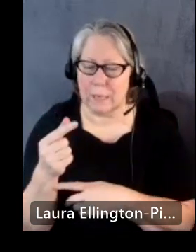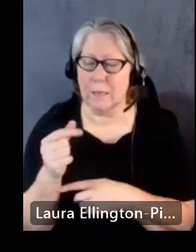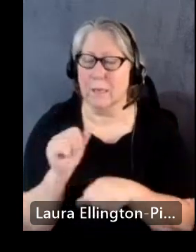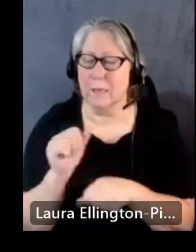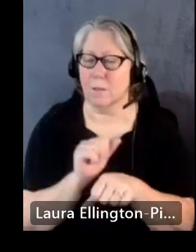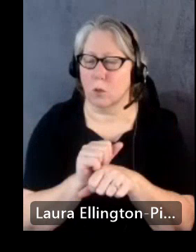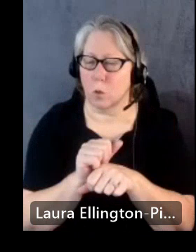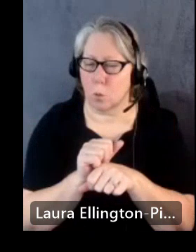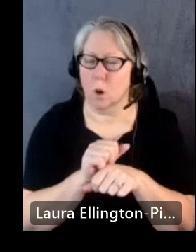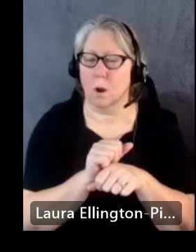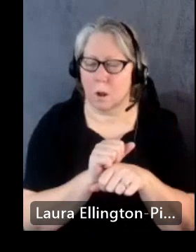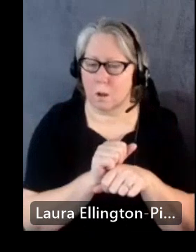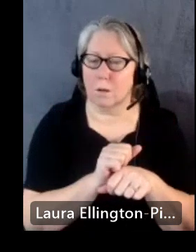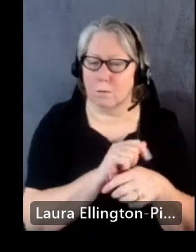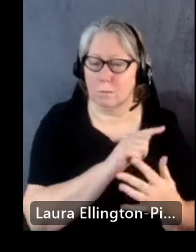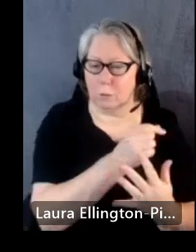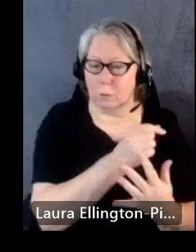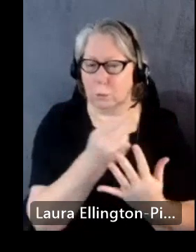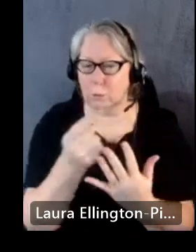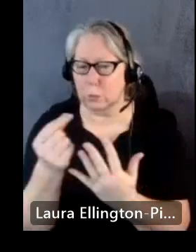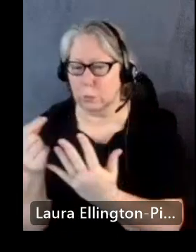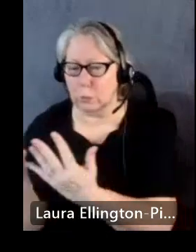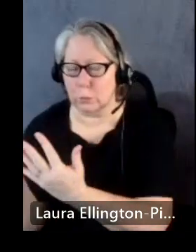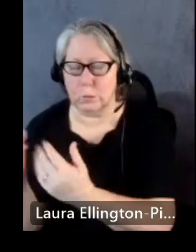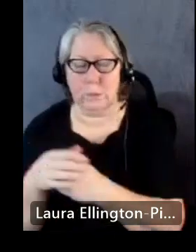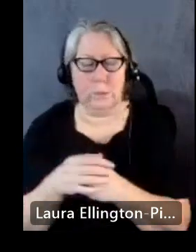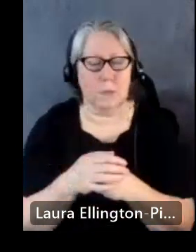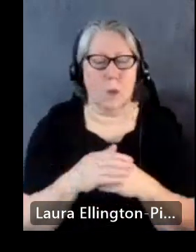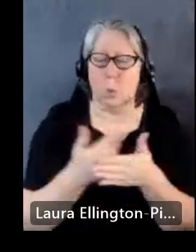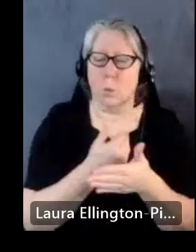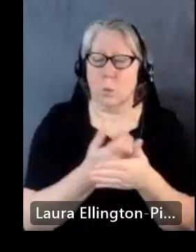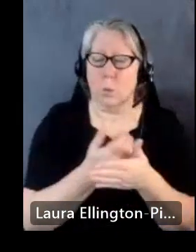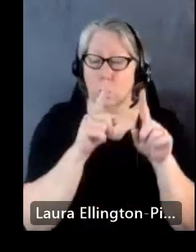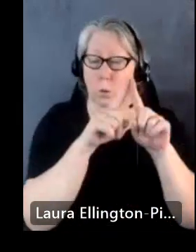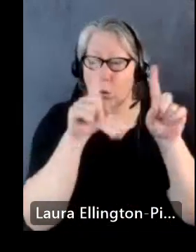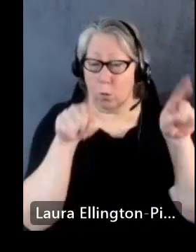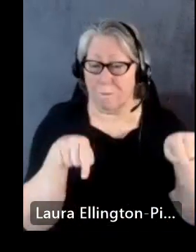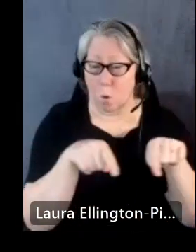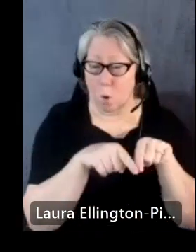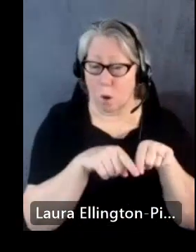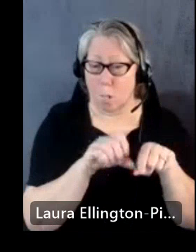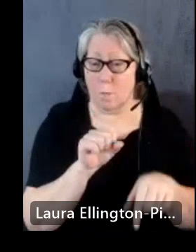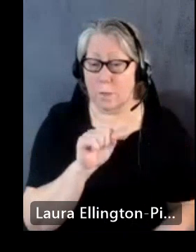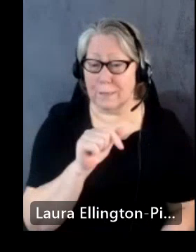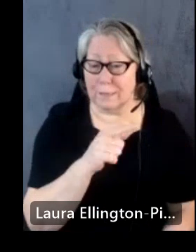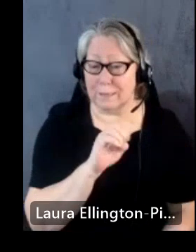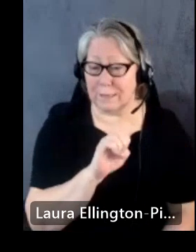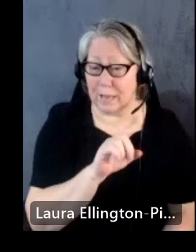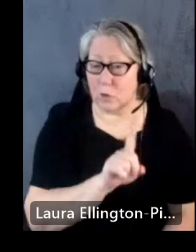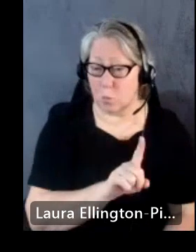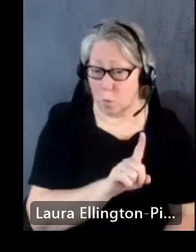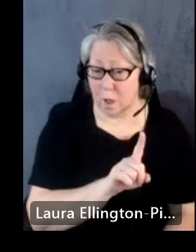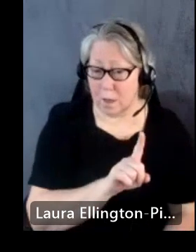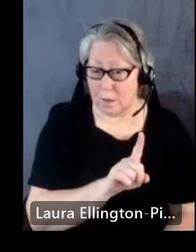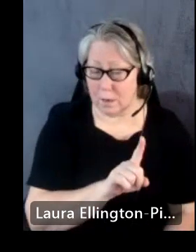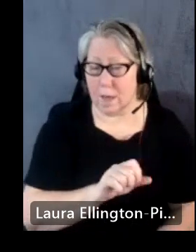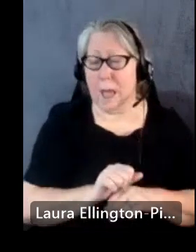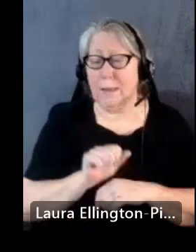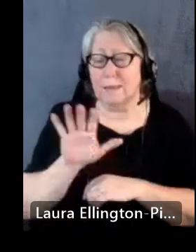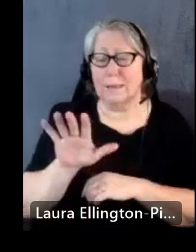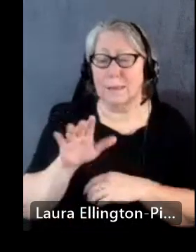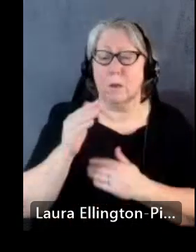works in BFM. So new budget forms are created at stage 1 and sent up the process. So stage 1,